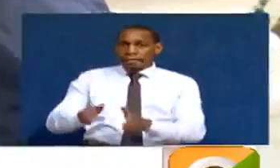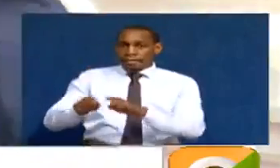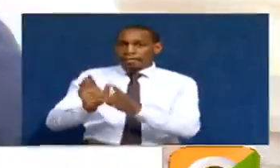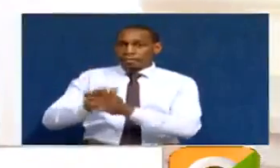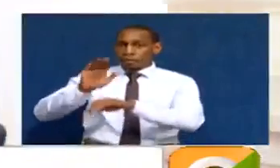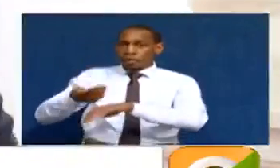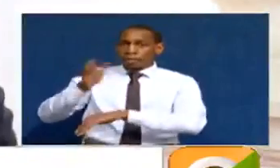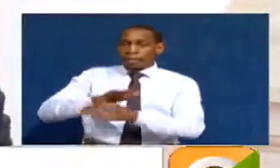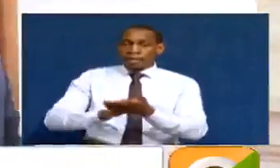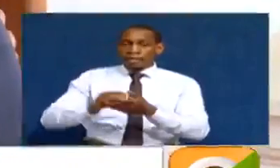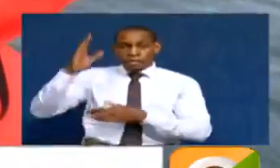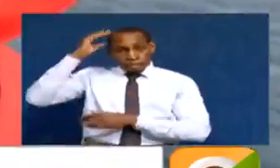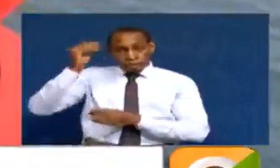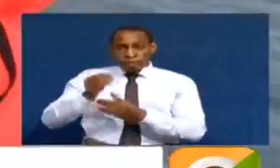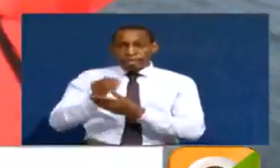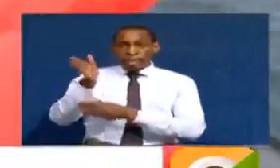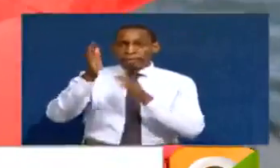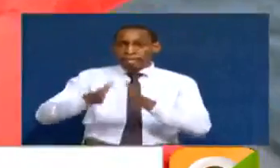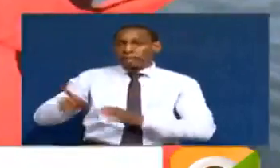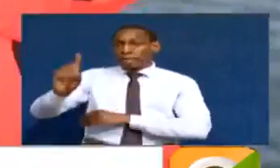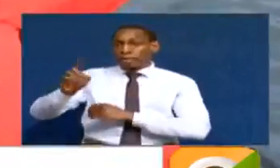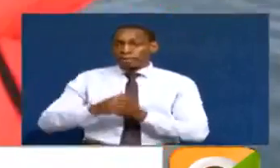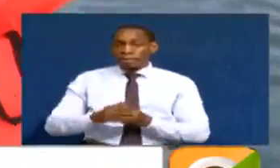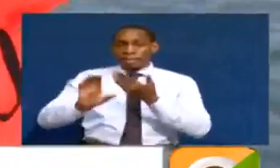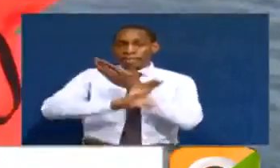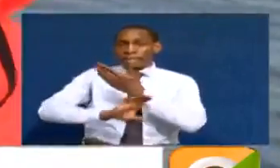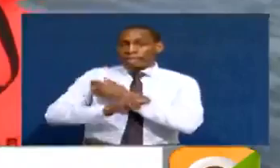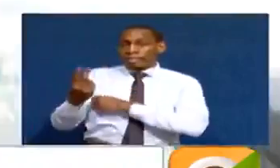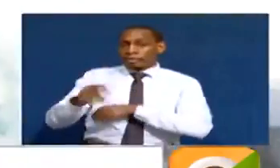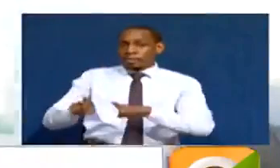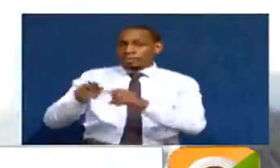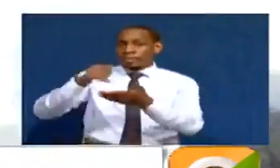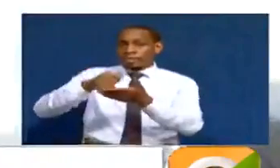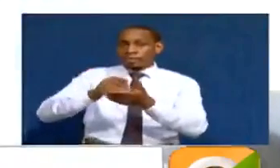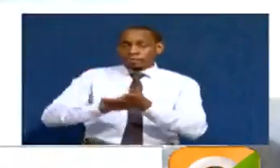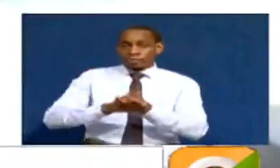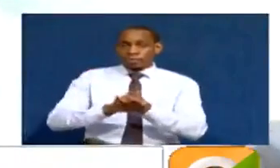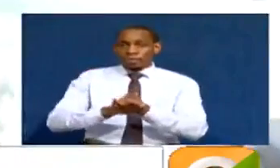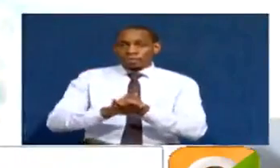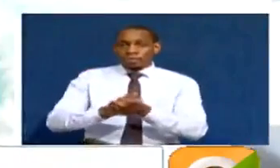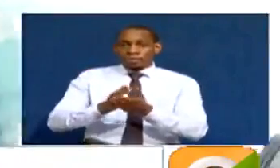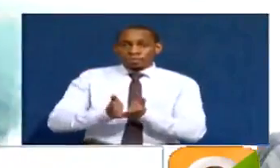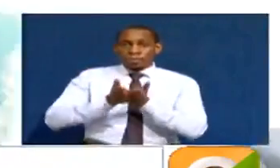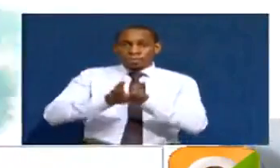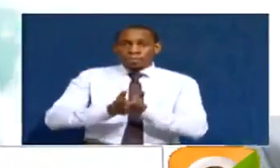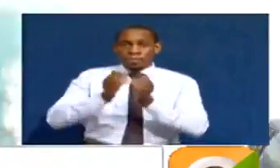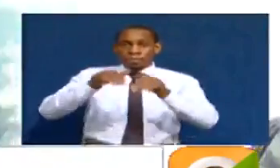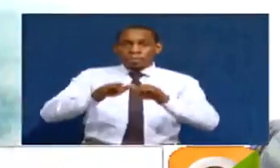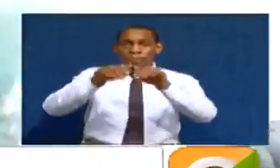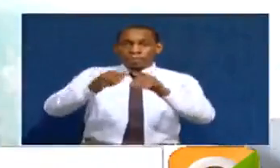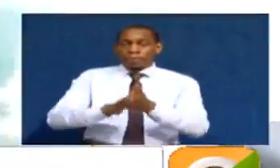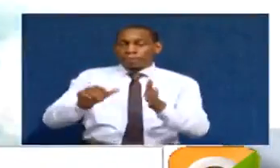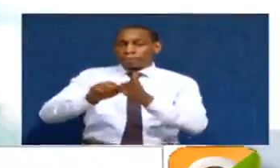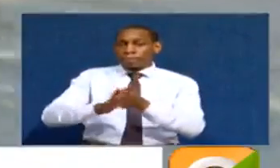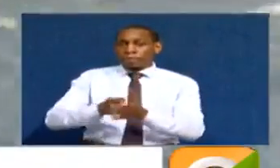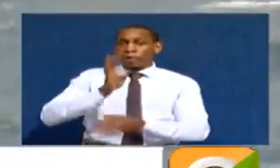his country's ambassador from Nairobi. The two nations are also engaged in a long-running maritime territorial feud across